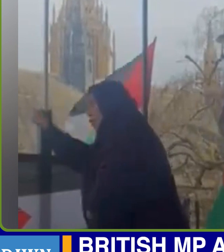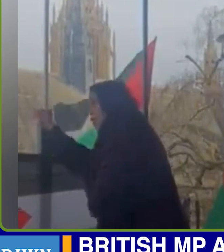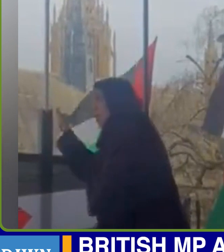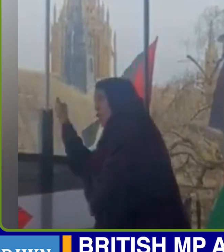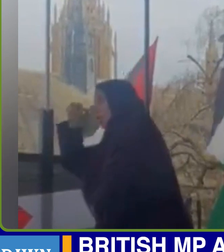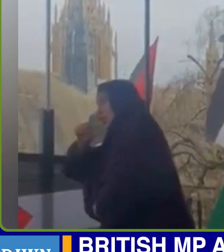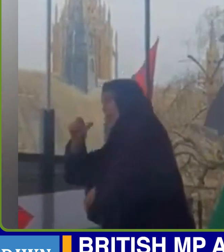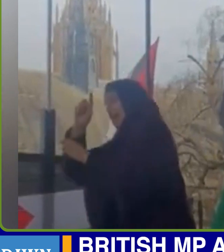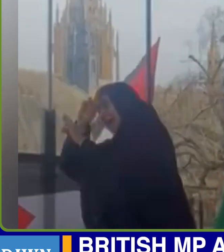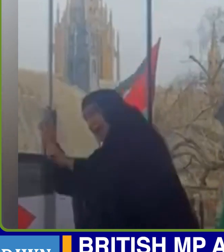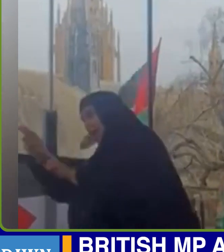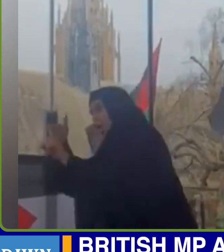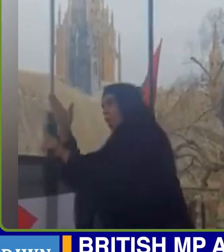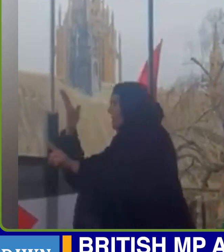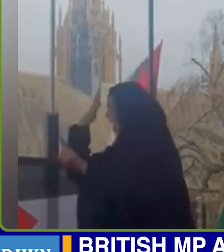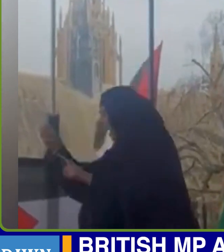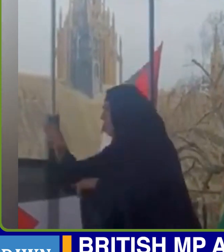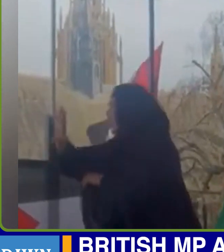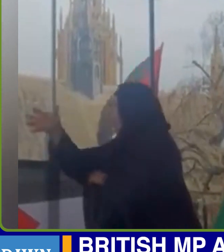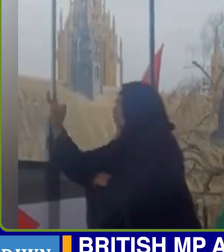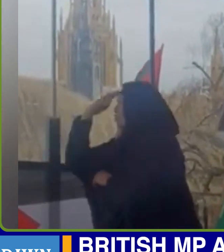of Palestine.